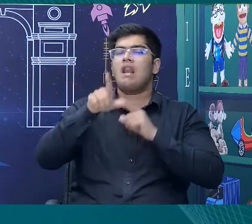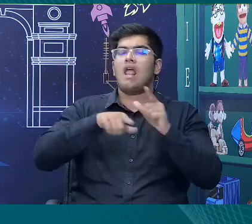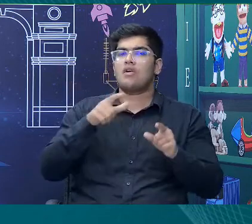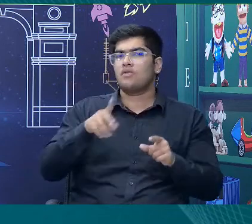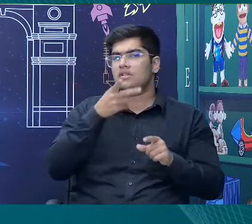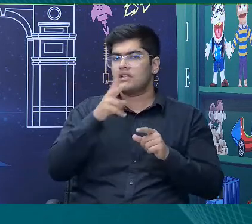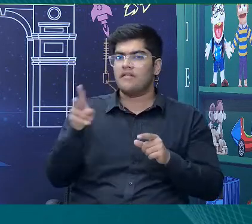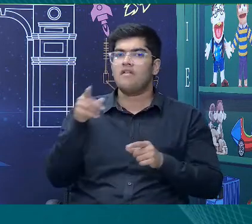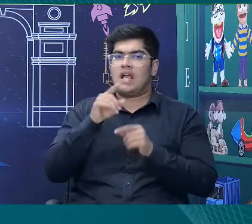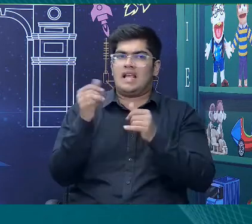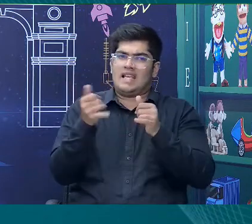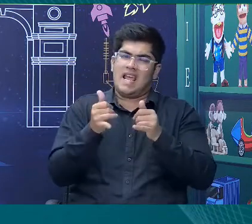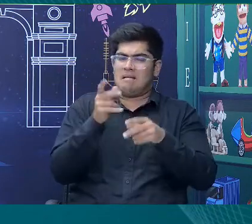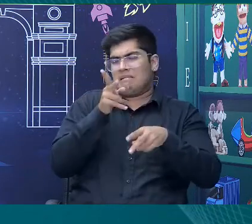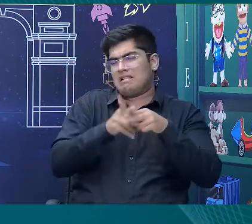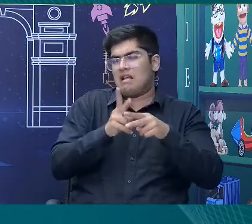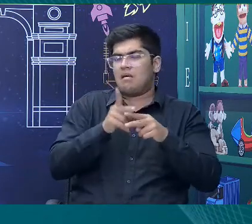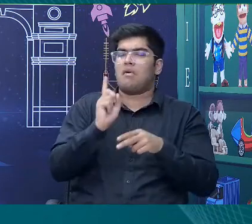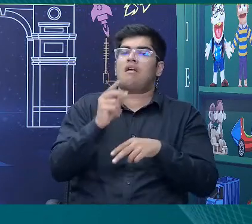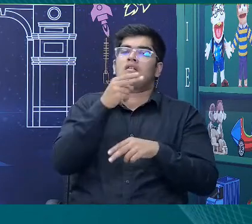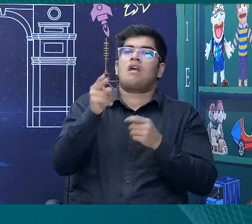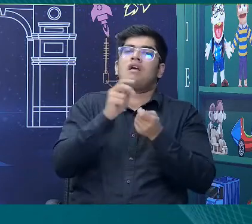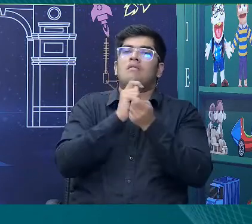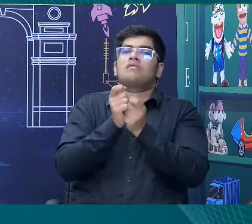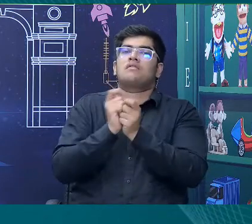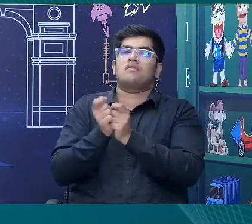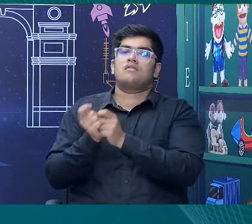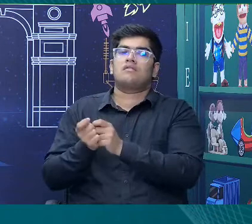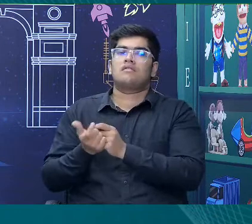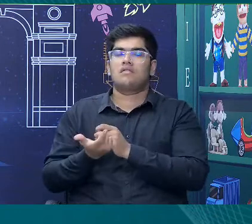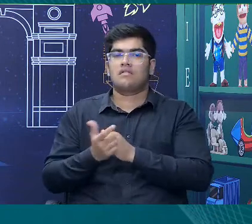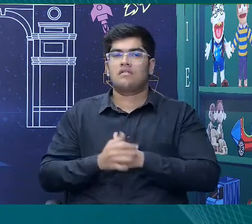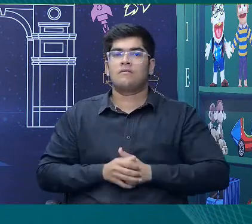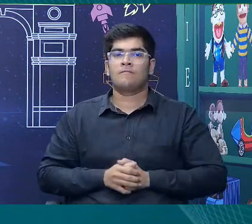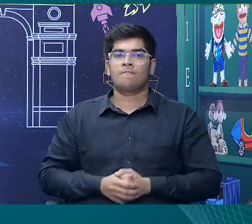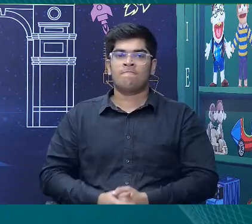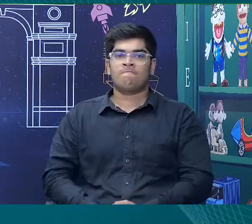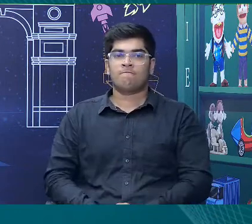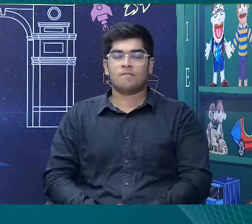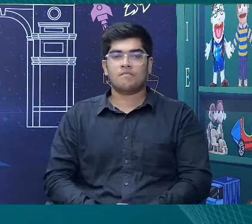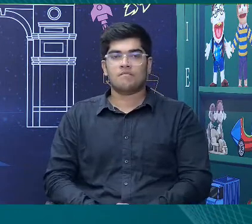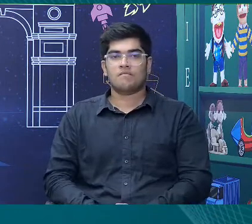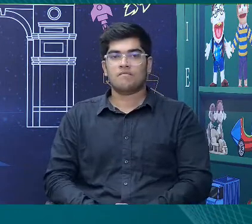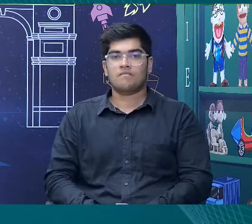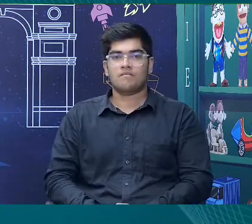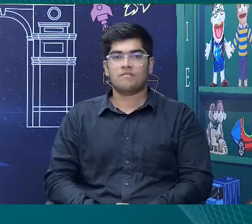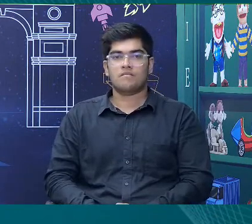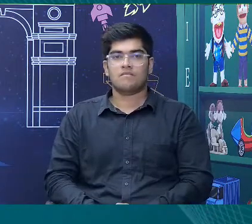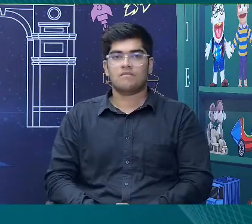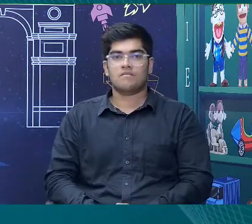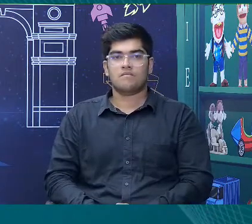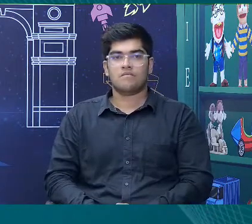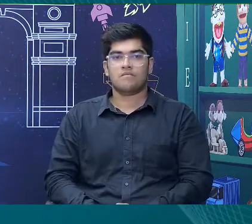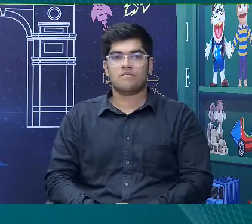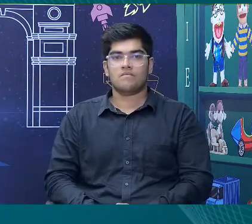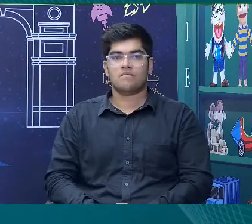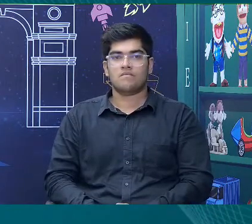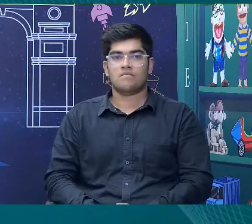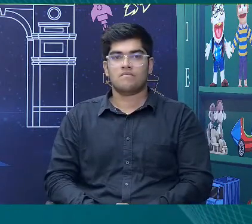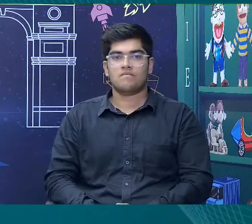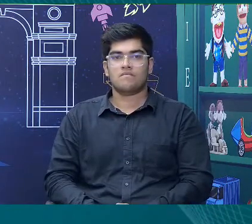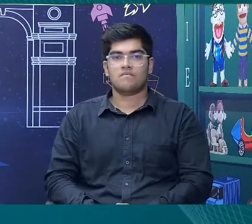will still play the same games and they will have different names. Great. So, a Uno card, something like